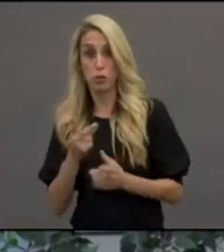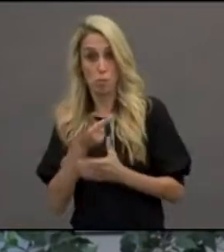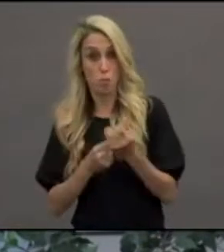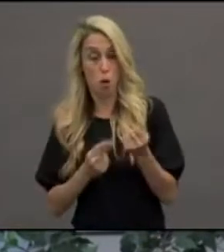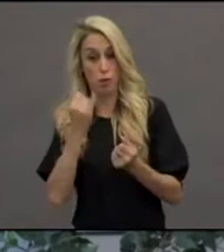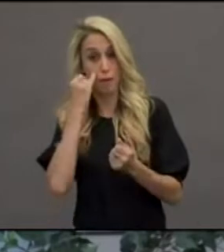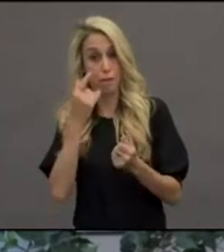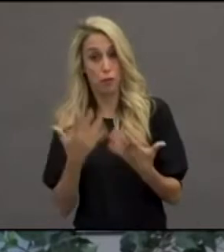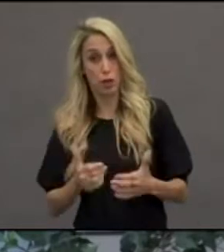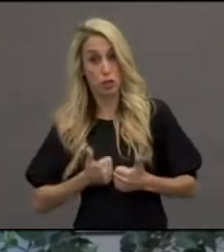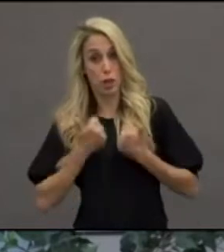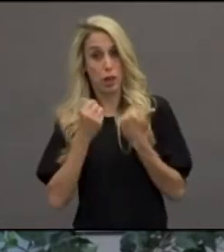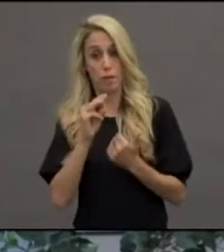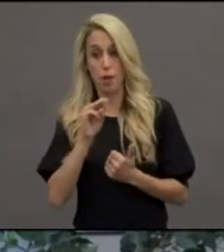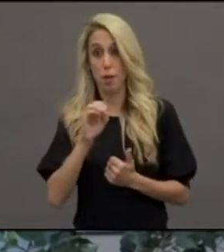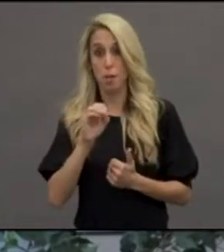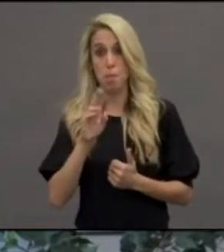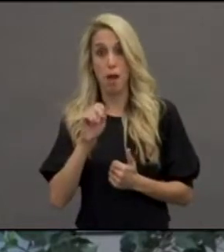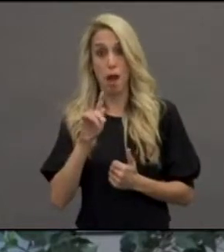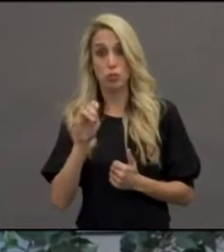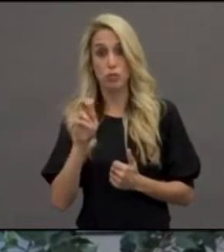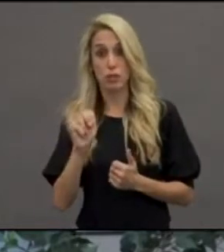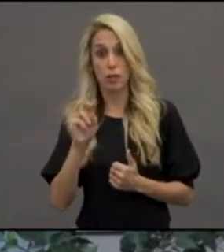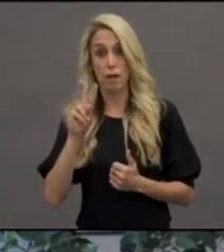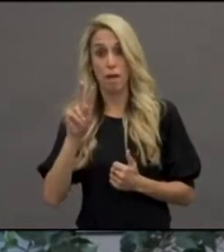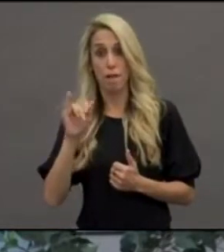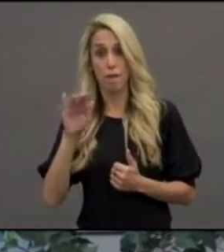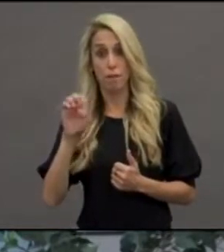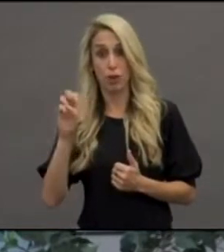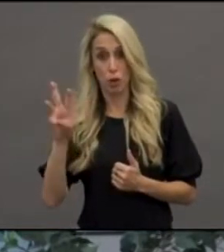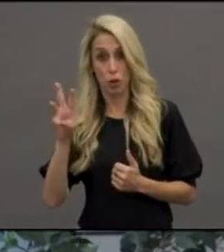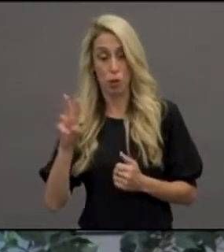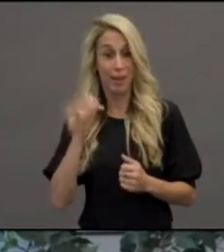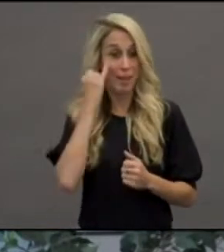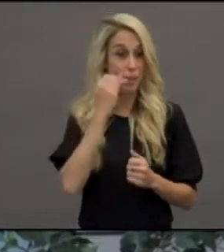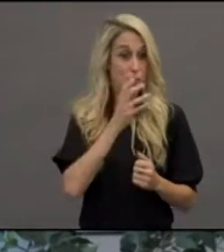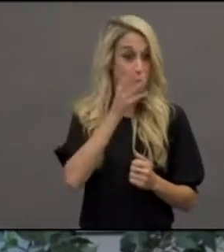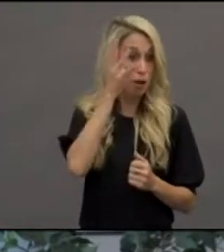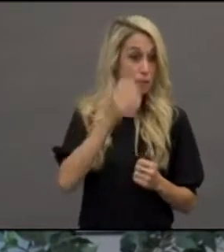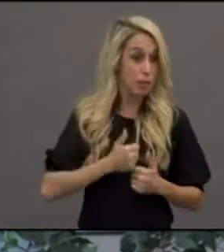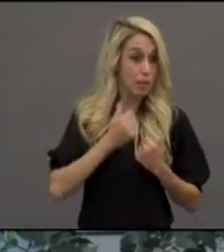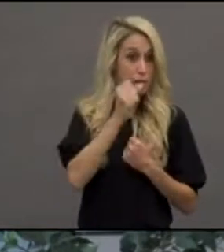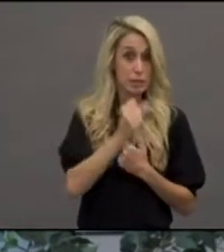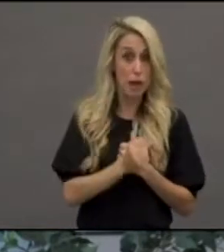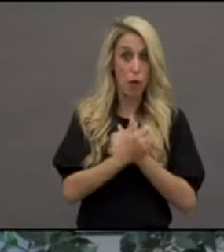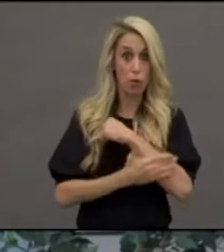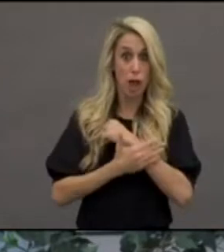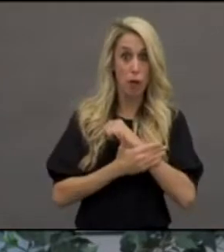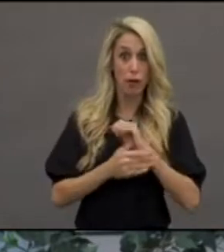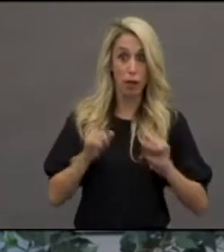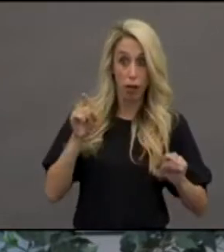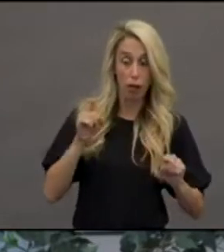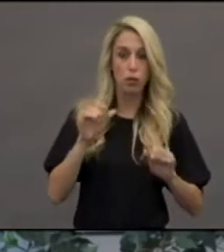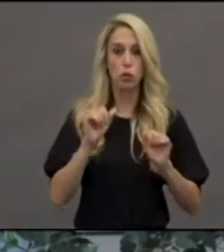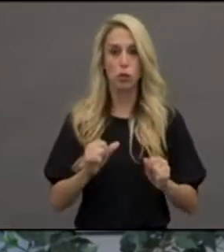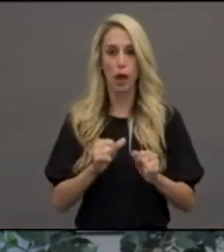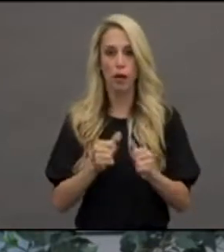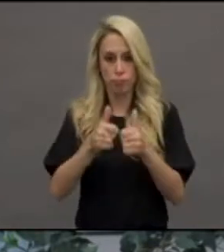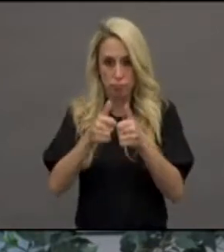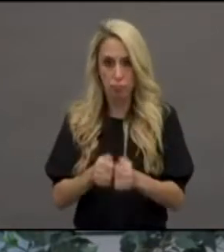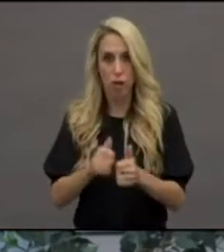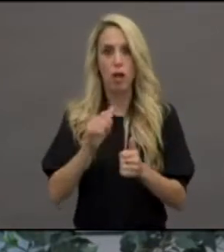live in Mountain View and your parents live in South County, you can put their zip code in and get